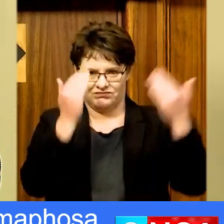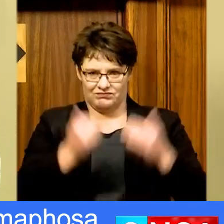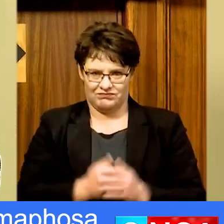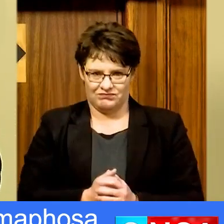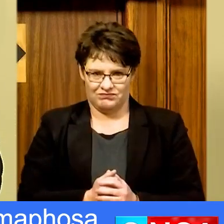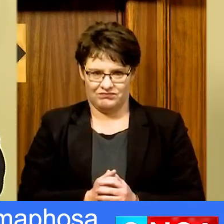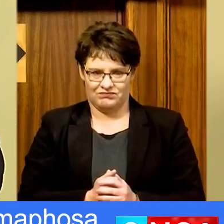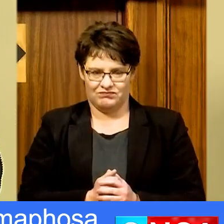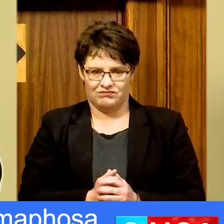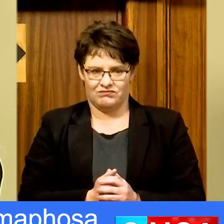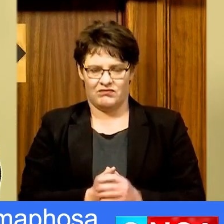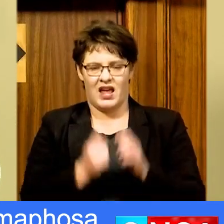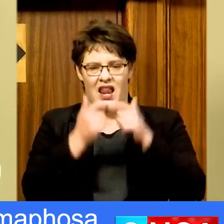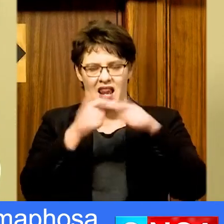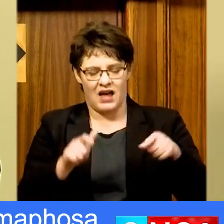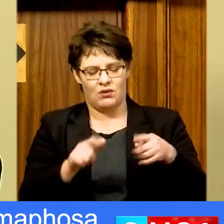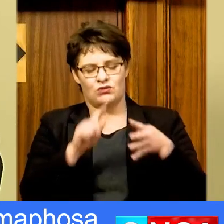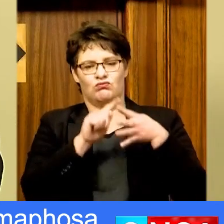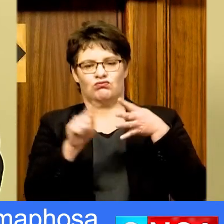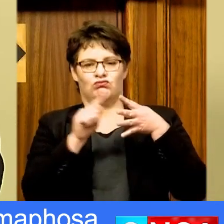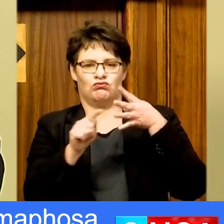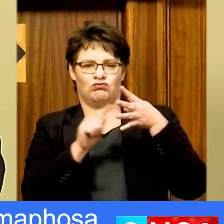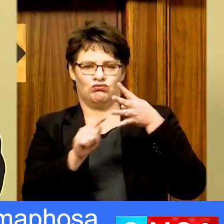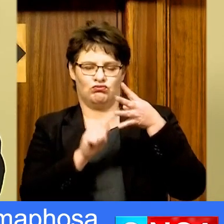Riperil, Dumelang,